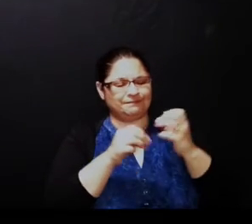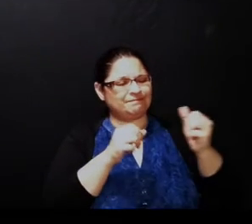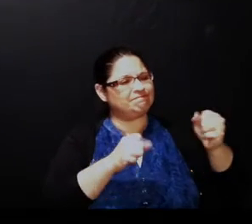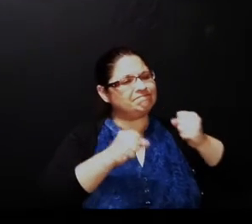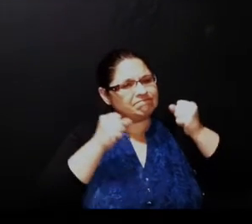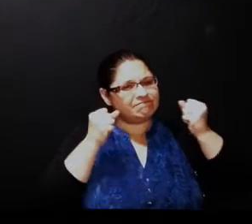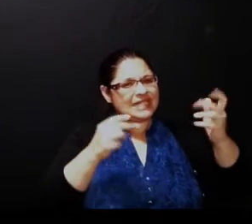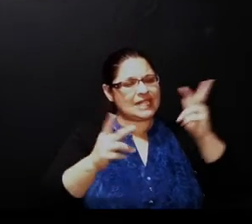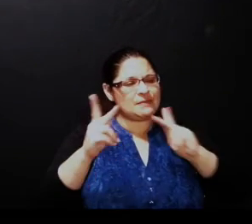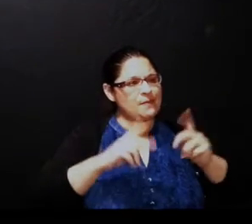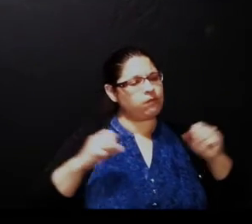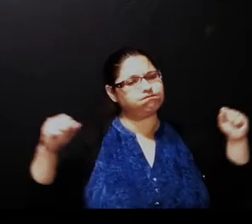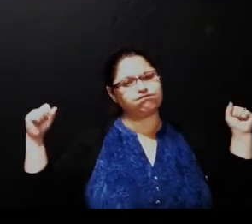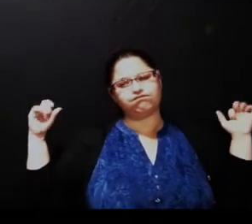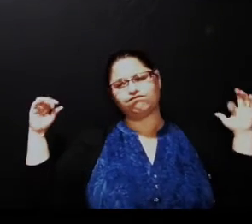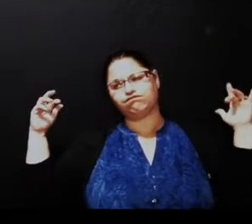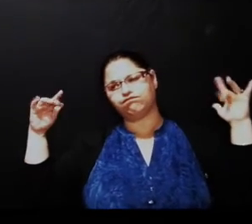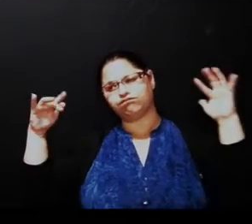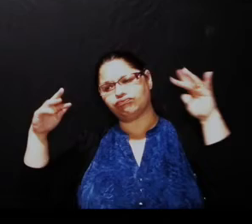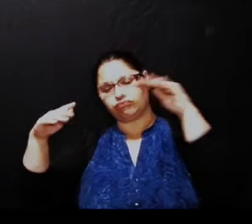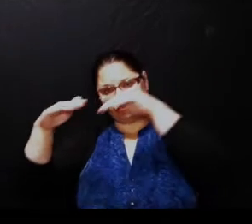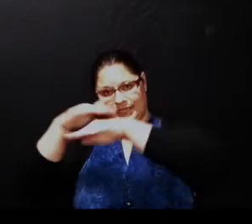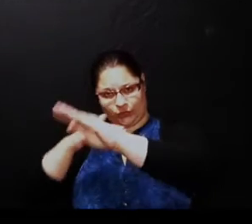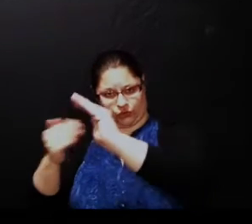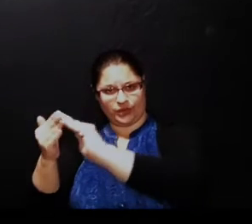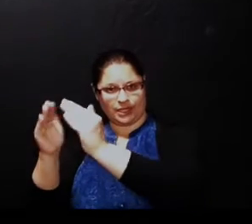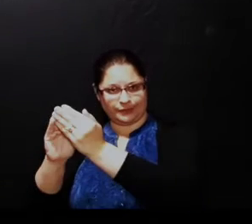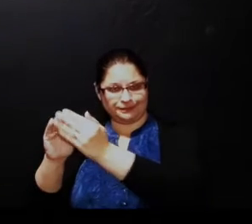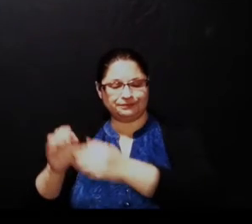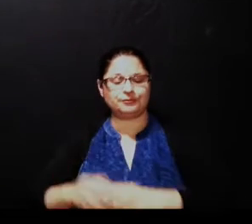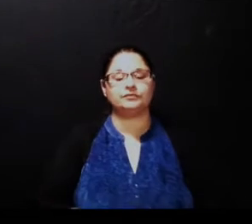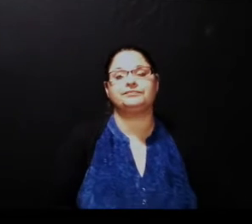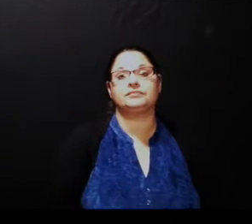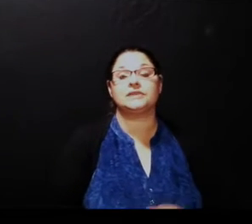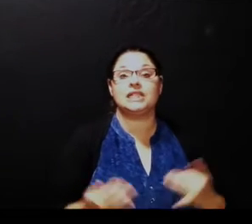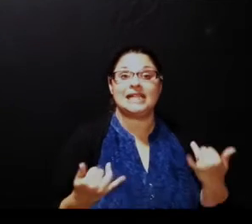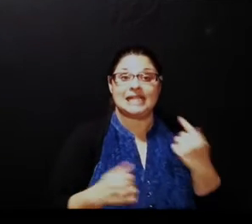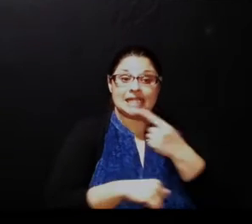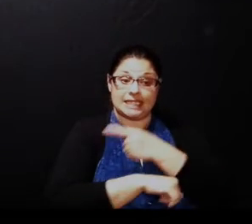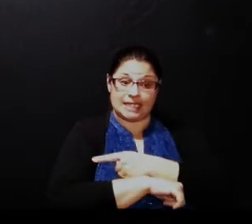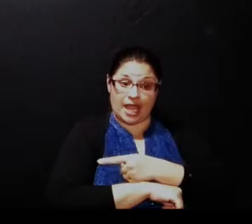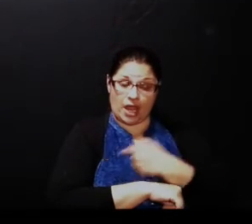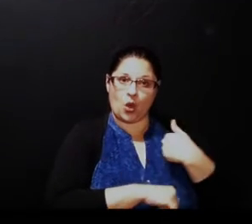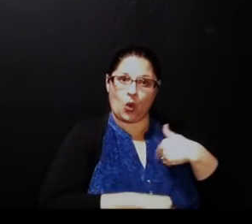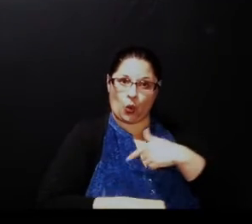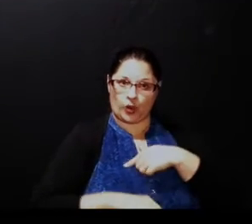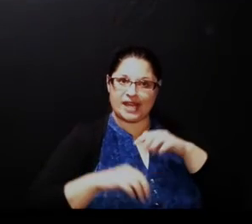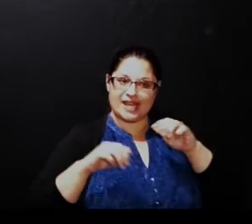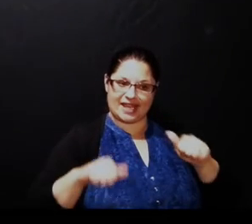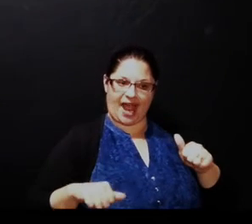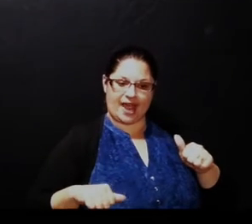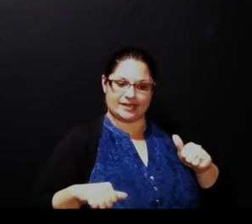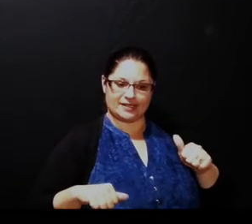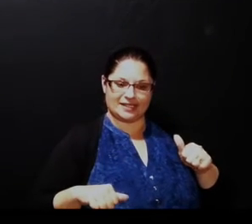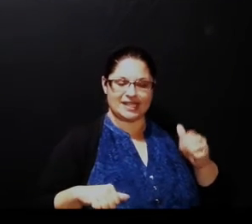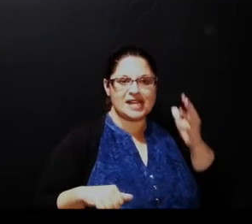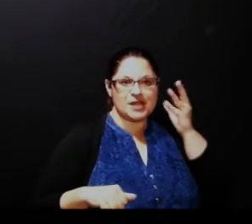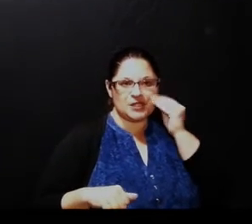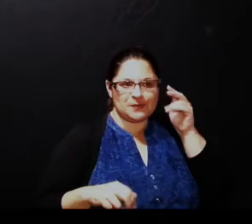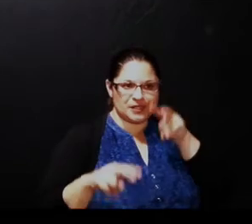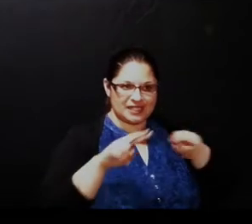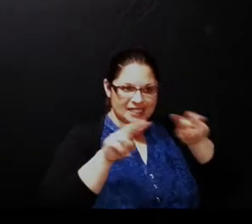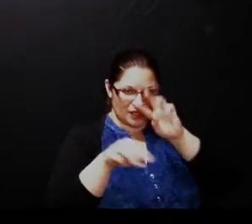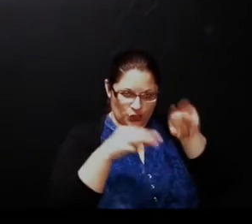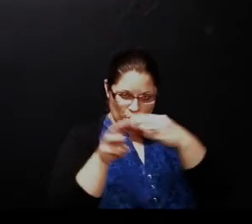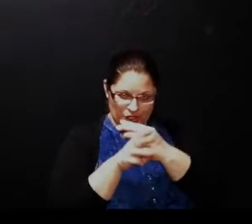So literally it was true that today we have the amazing ability to be seen by the world. But